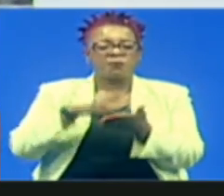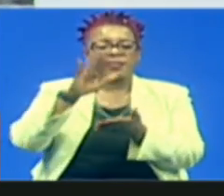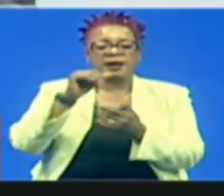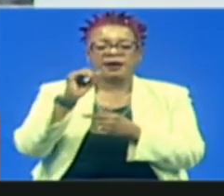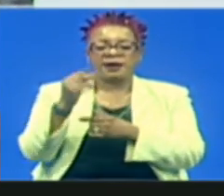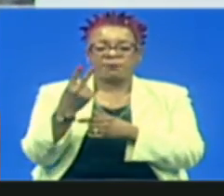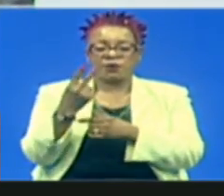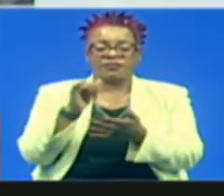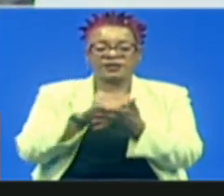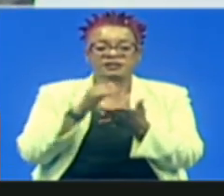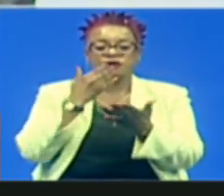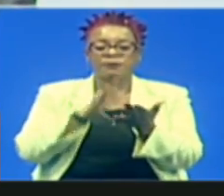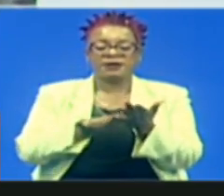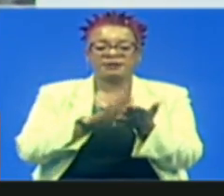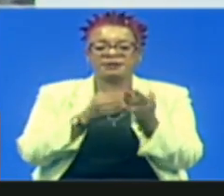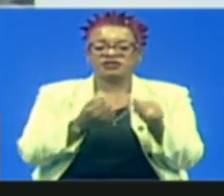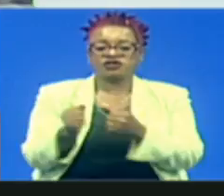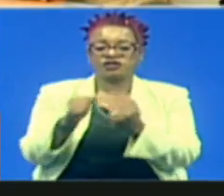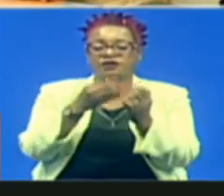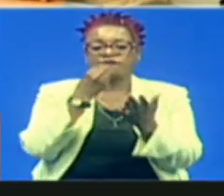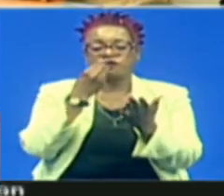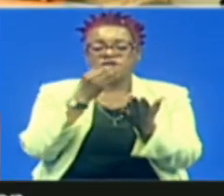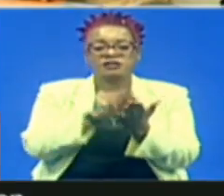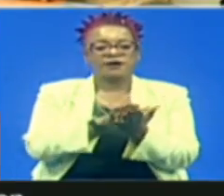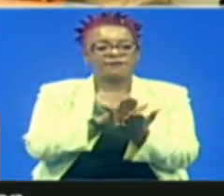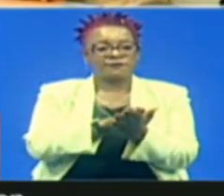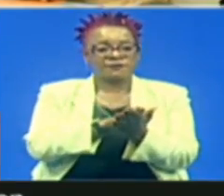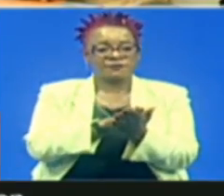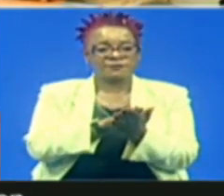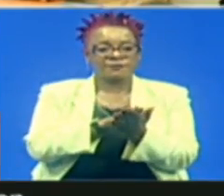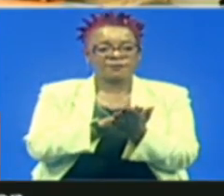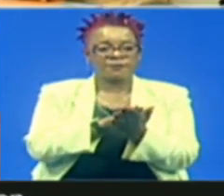was recommended by the Strategic Food Reserve.